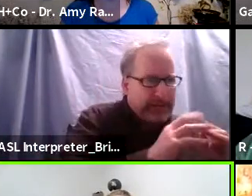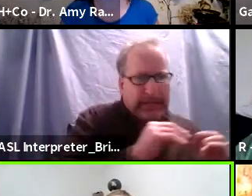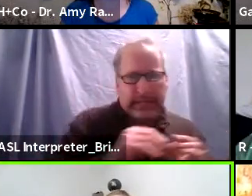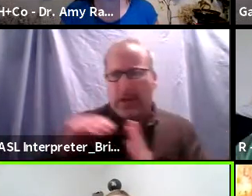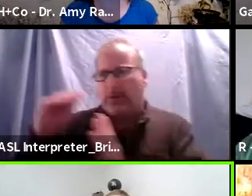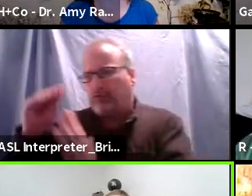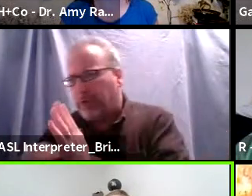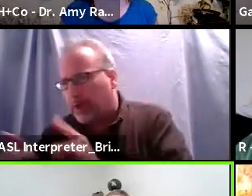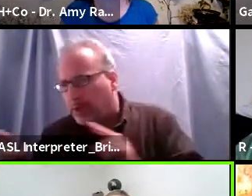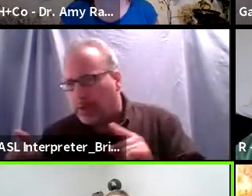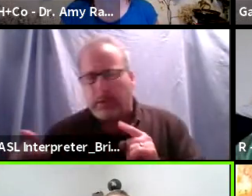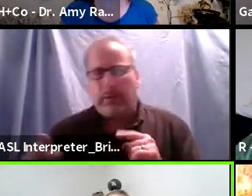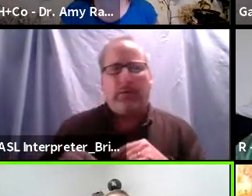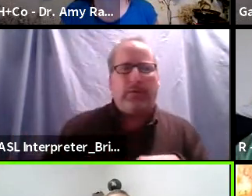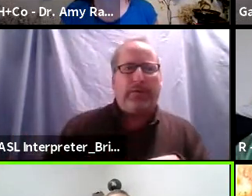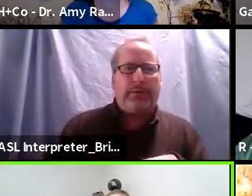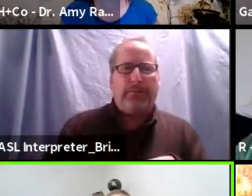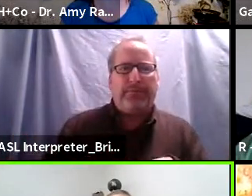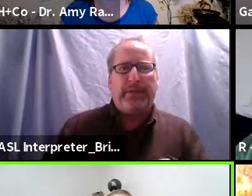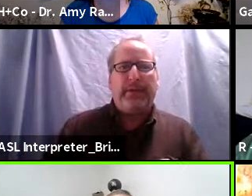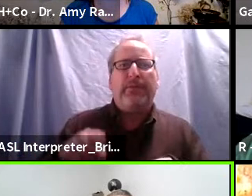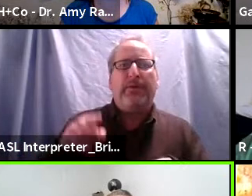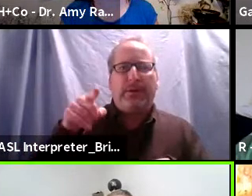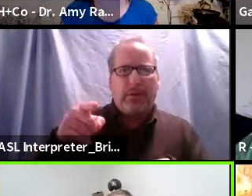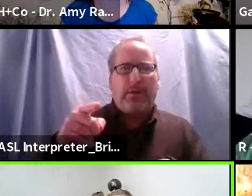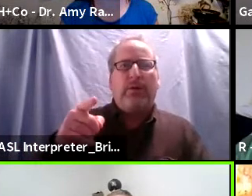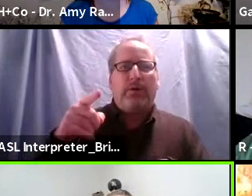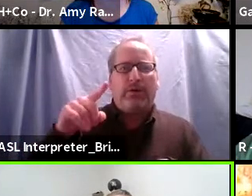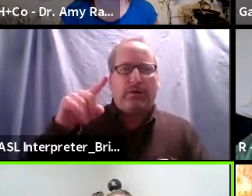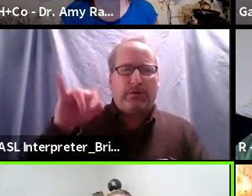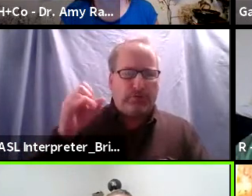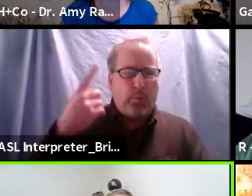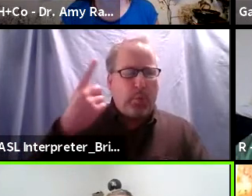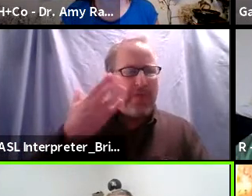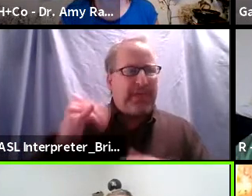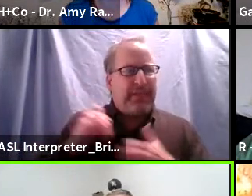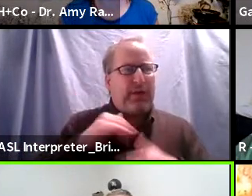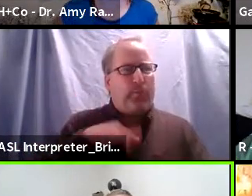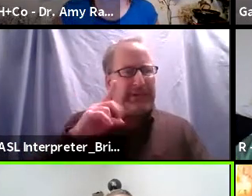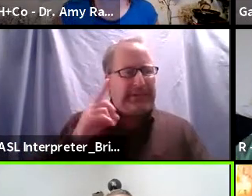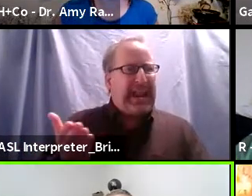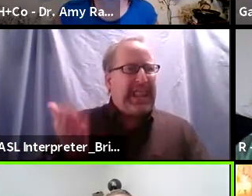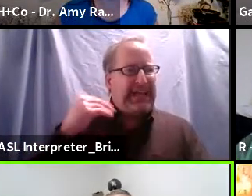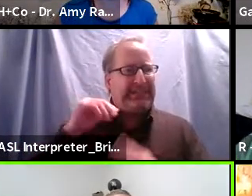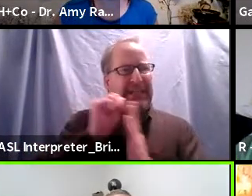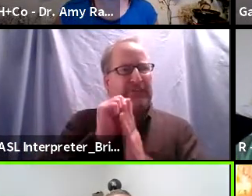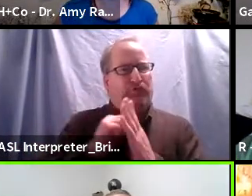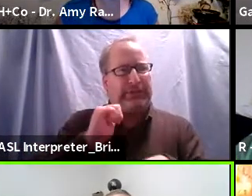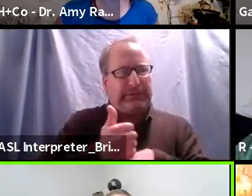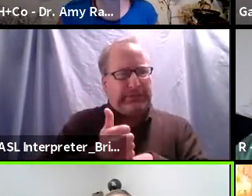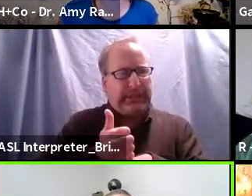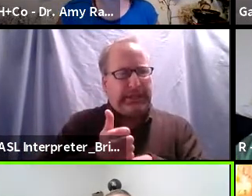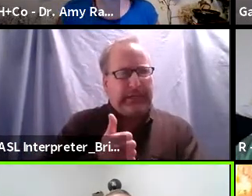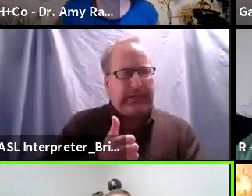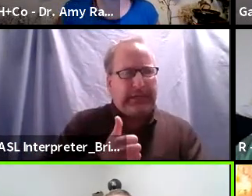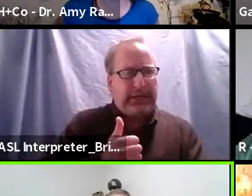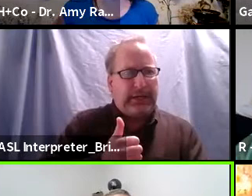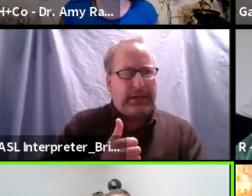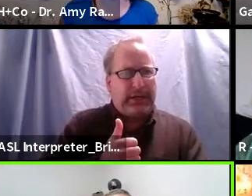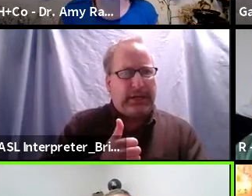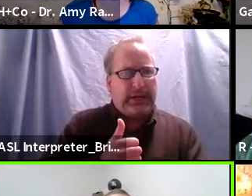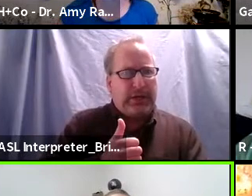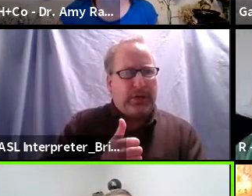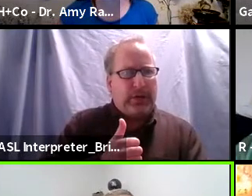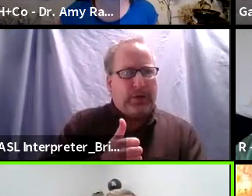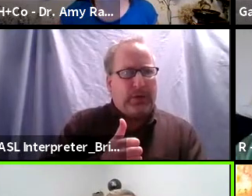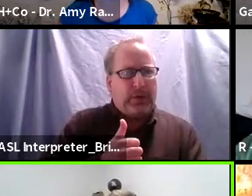Definitely, and I think this is going to evolve. One thing we did in practice at the last agenda setting, which is a place I think there'll be maybe more